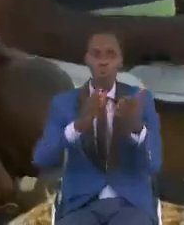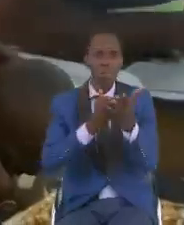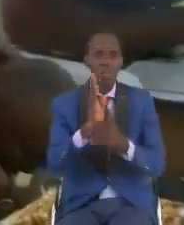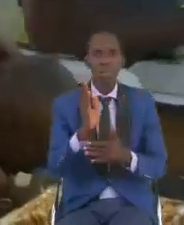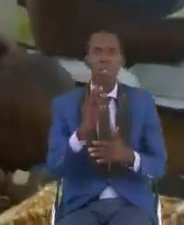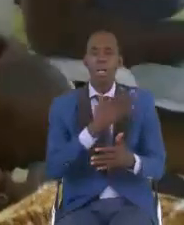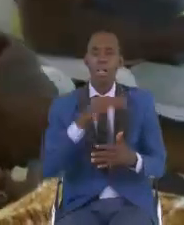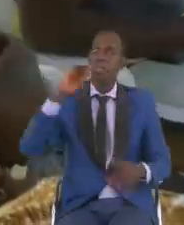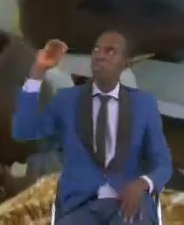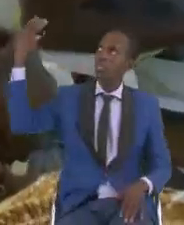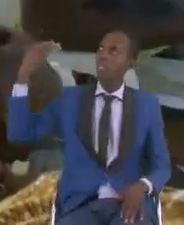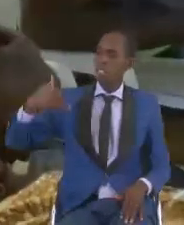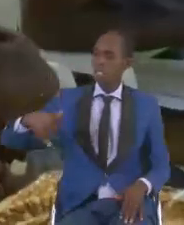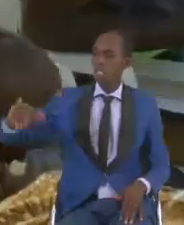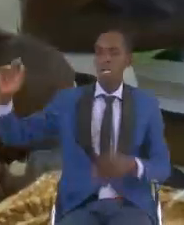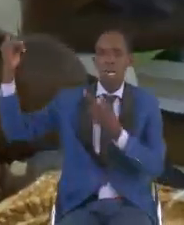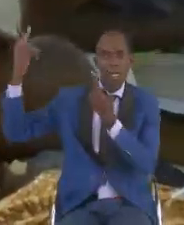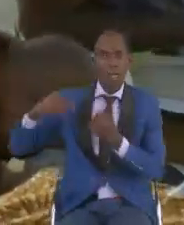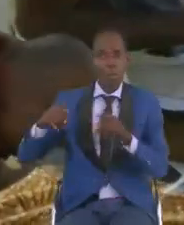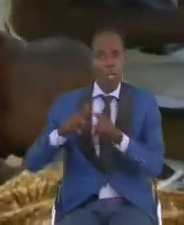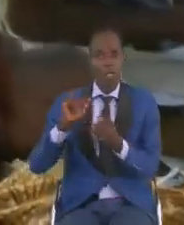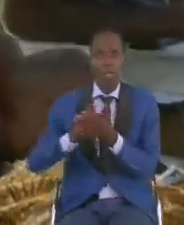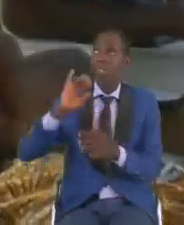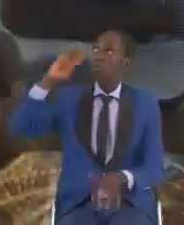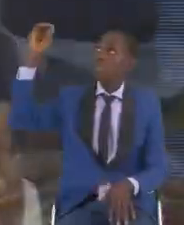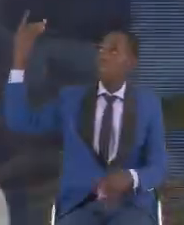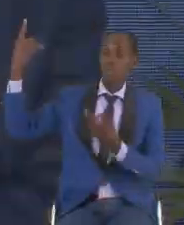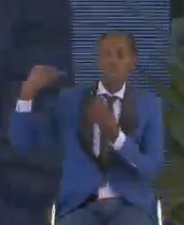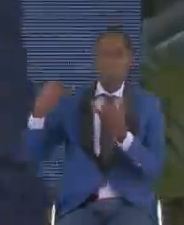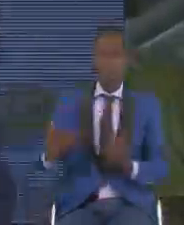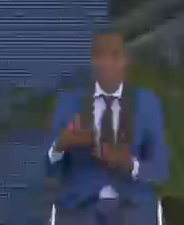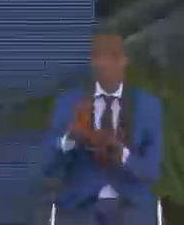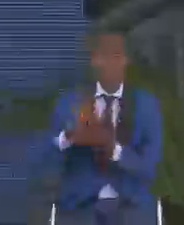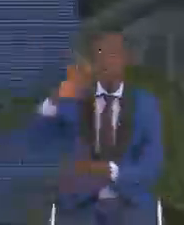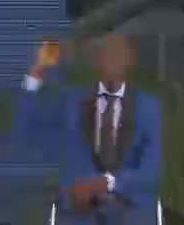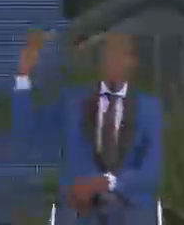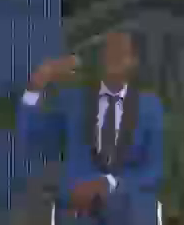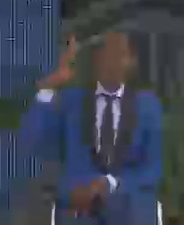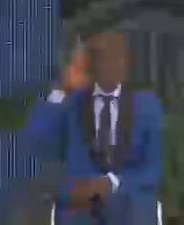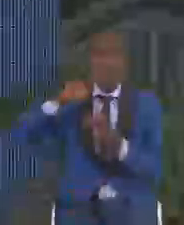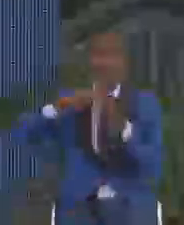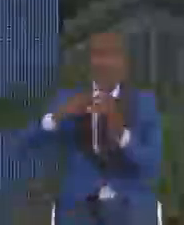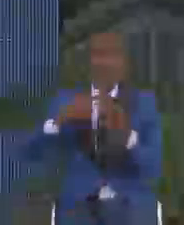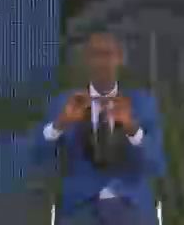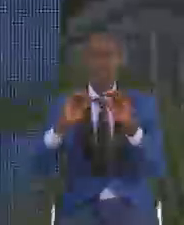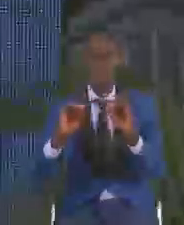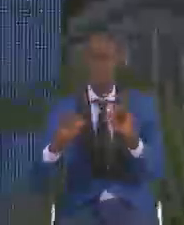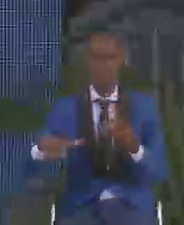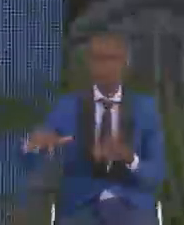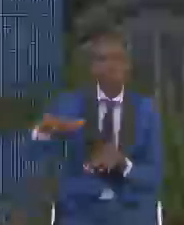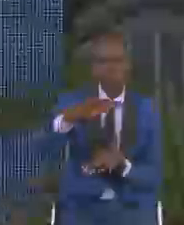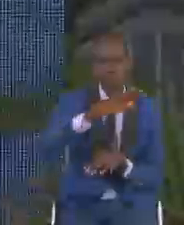still came. As the grace came now, that grace now will begin to teach us, will begin